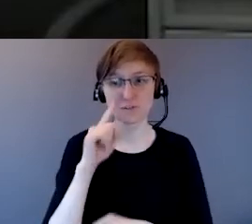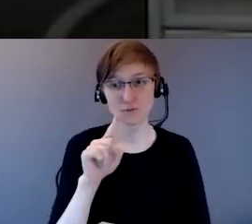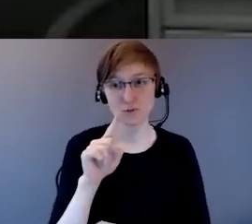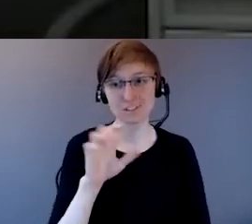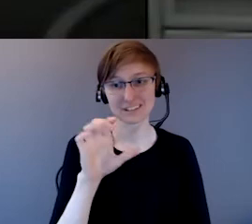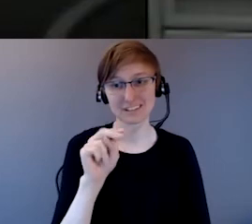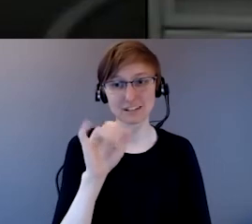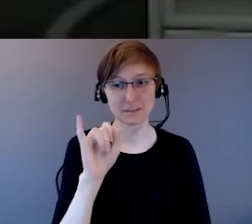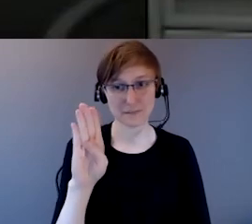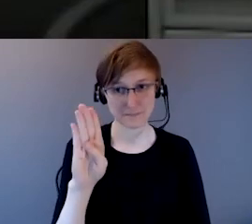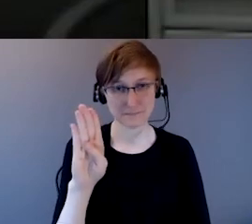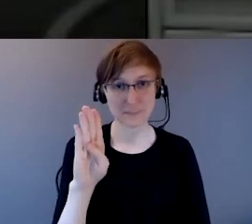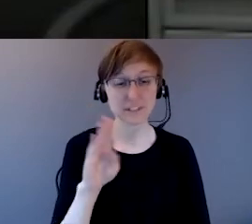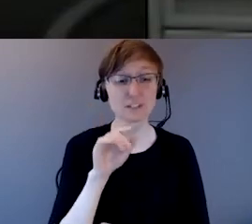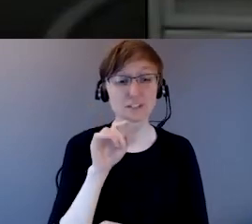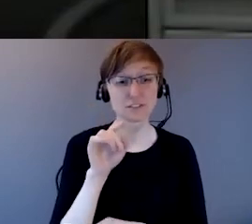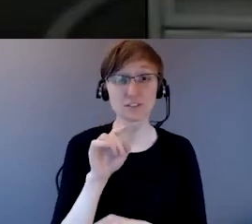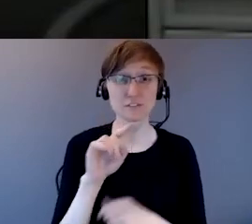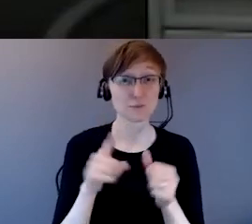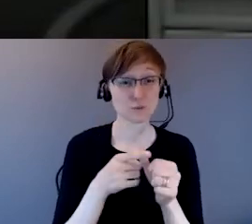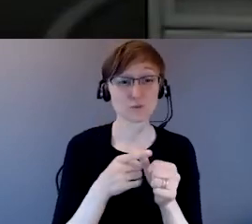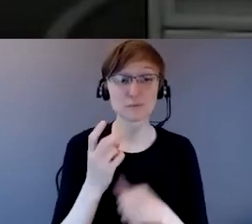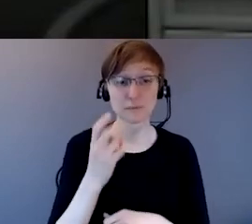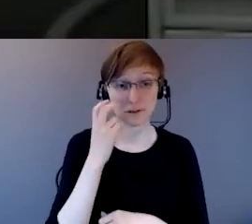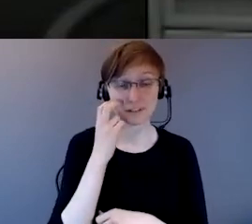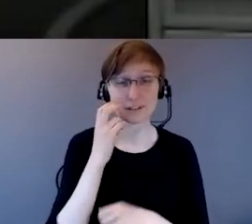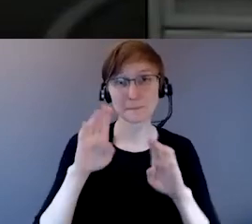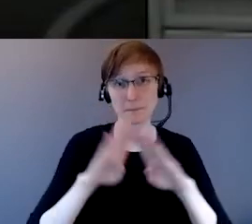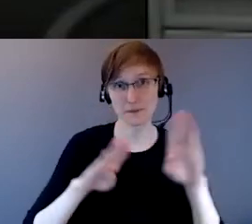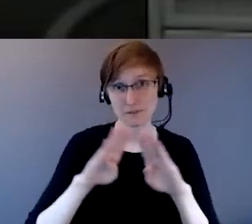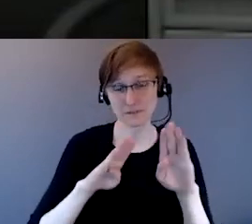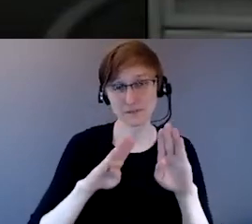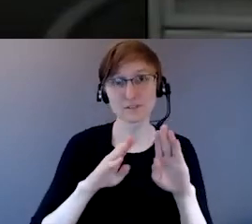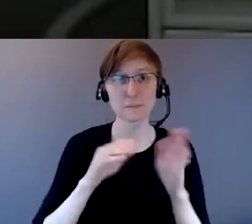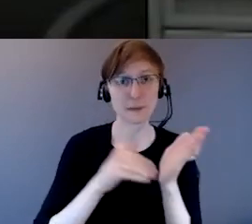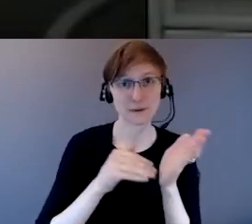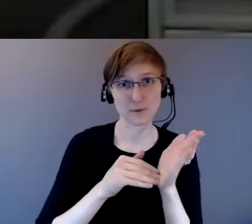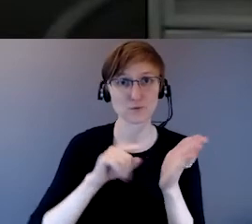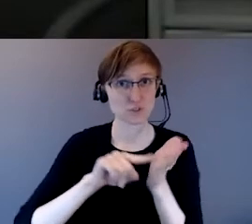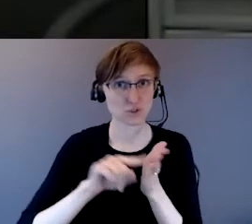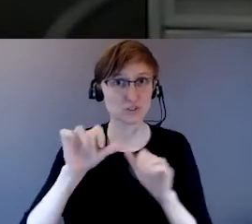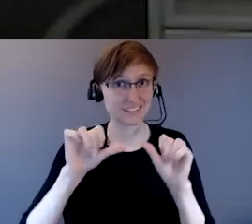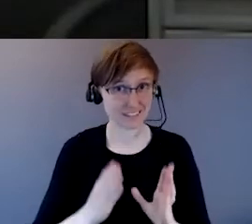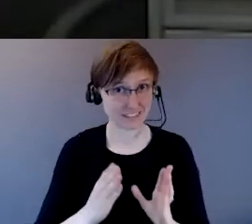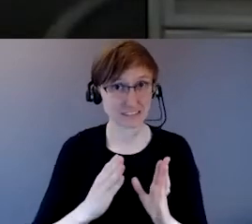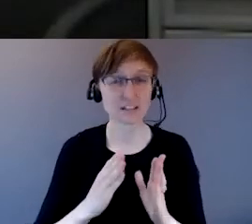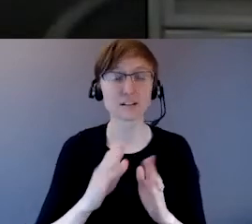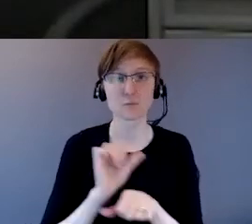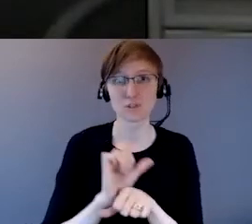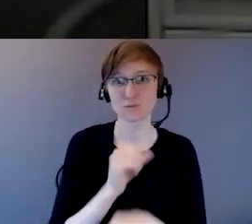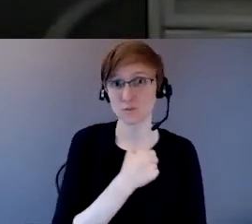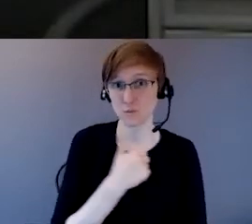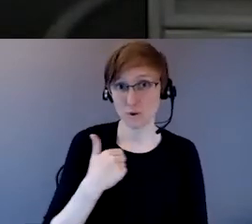work with CNIB, Mahadeo served as a research scientist at the University Health Network in Toronto. Mahadeo is principal investigator